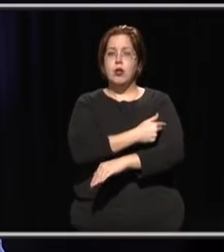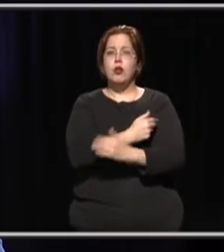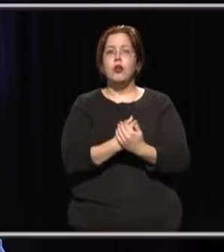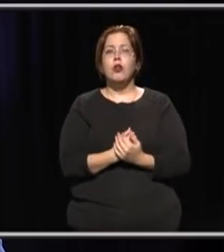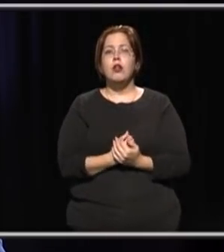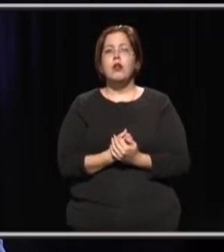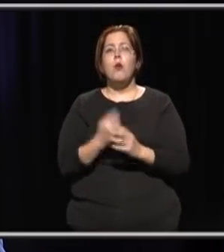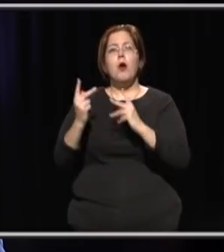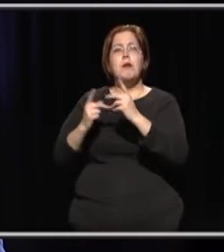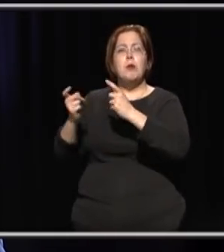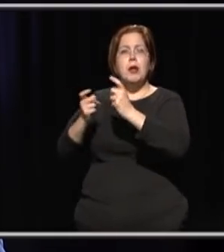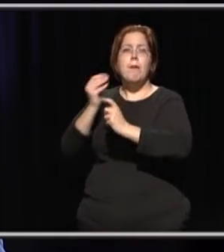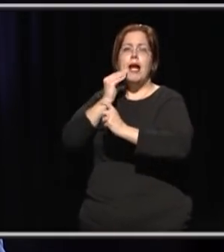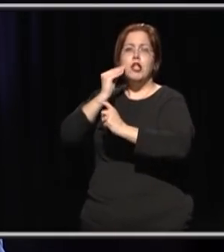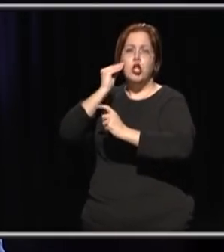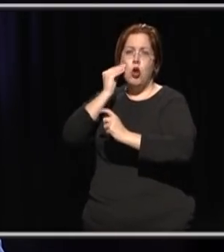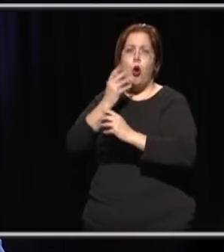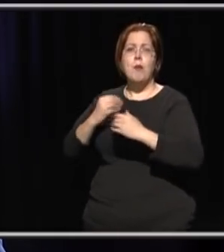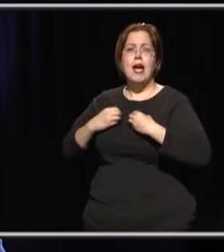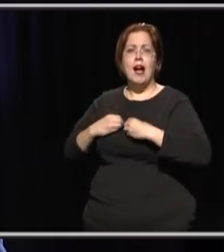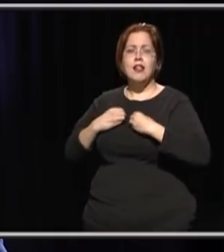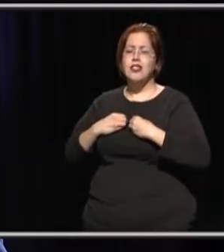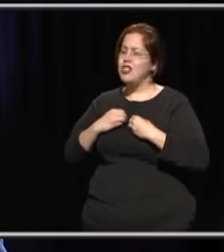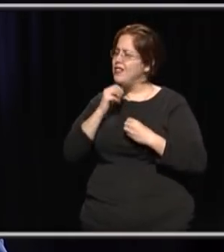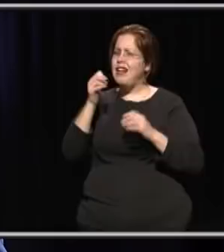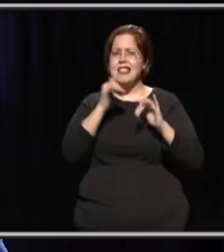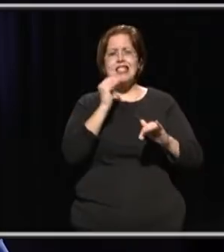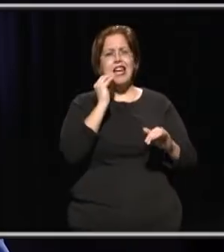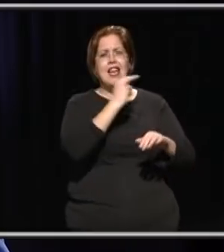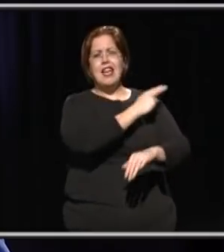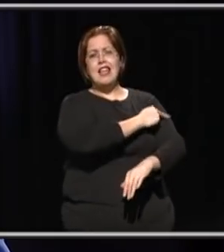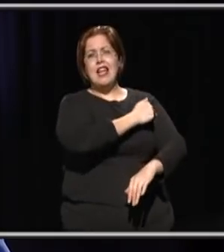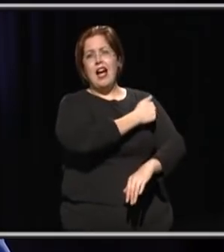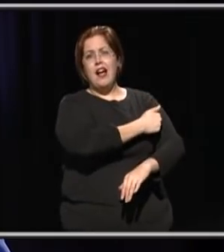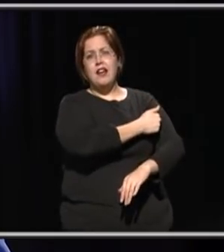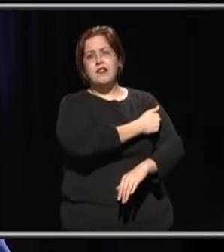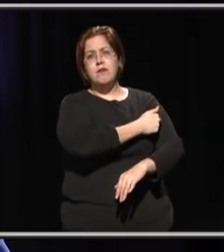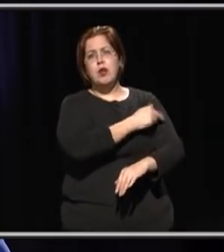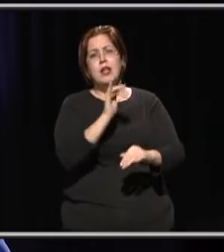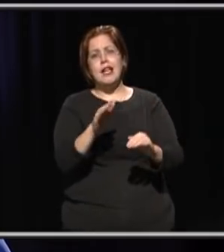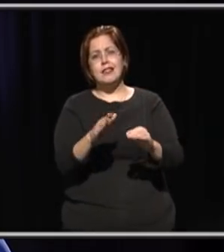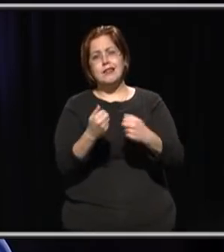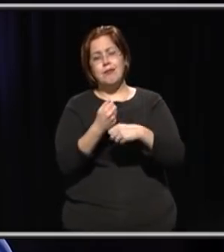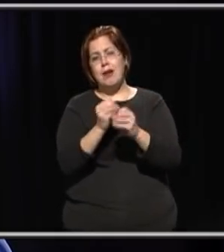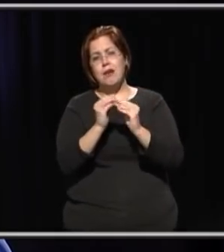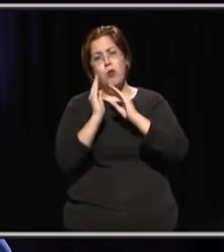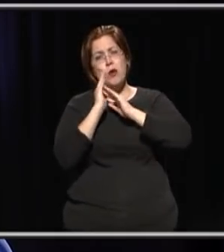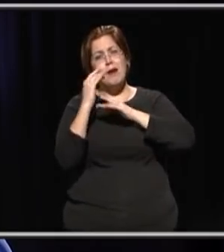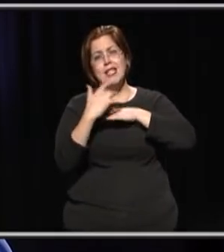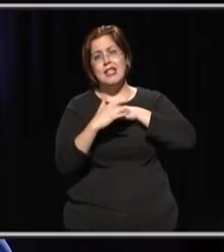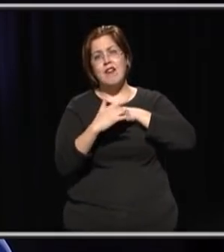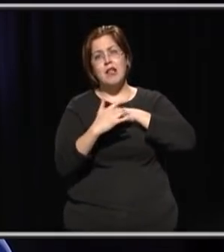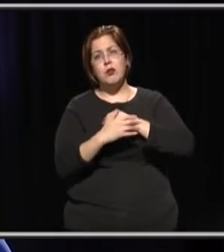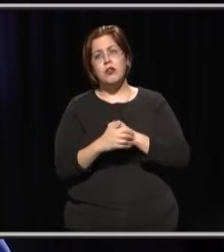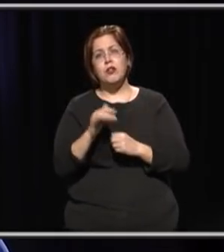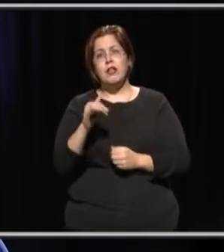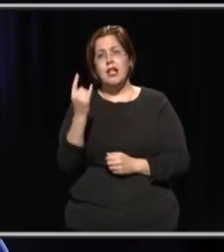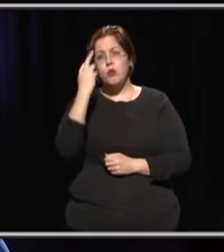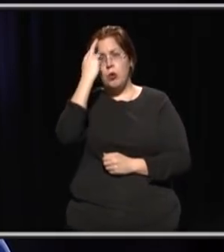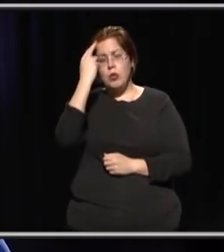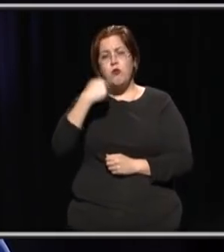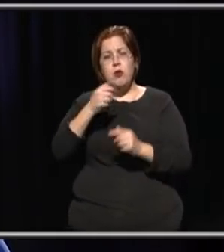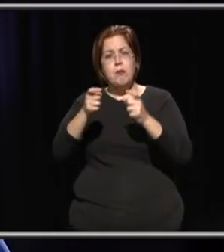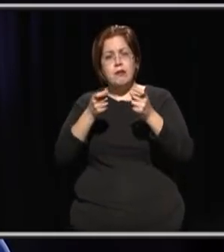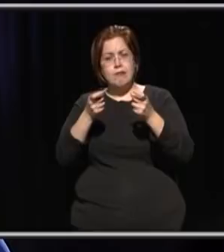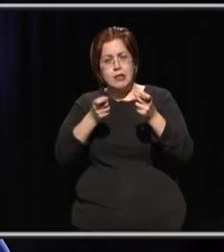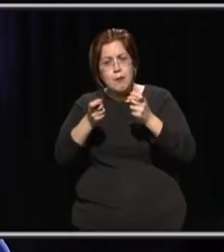at home with home care and oxygen instead of being hospitalized, and that's helped us open up more beds. I think that's one reason we've been able to manage a